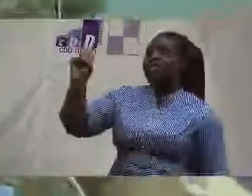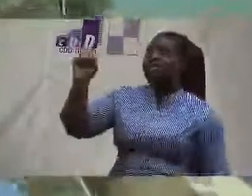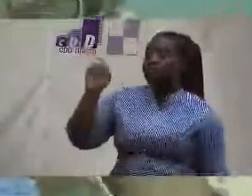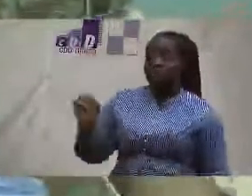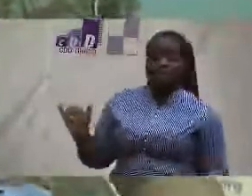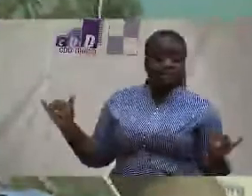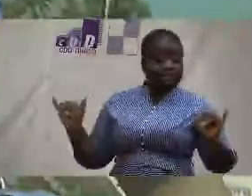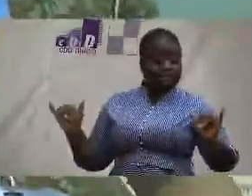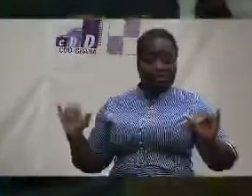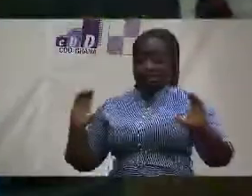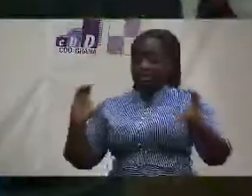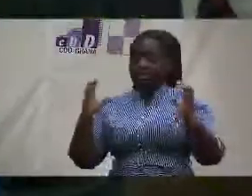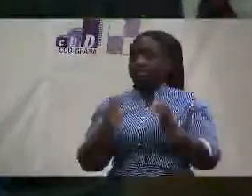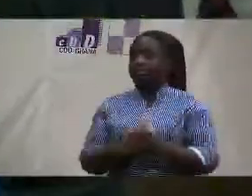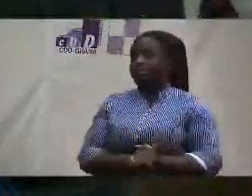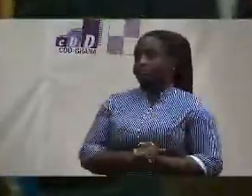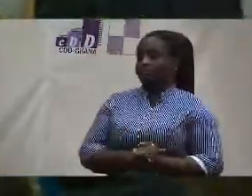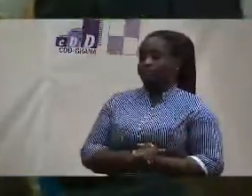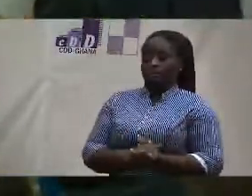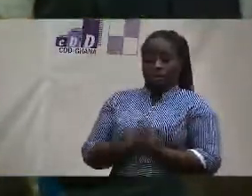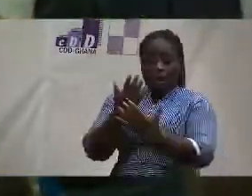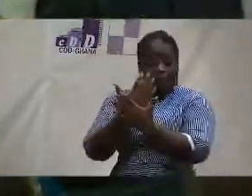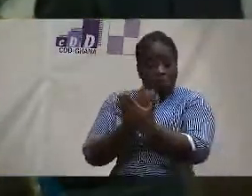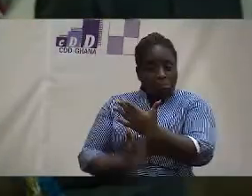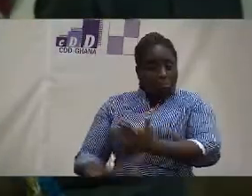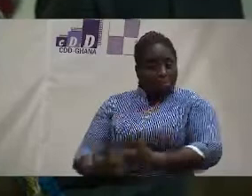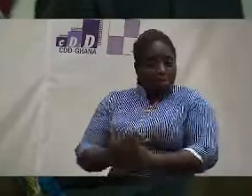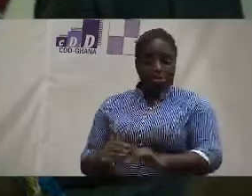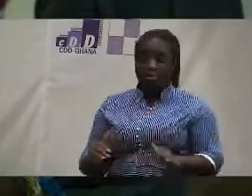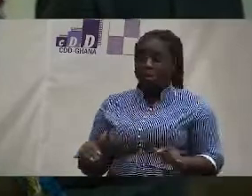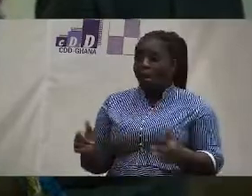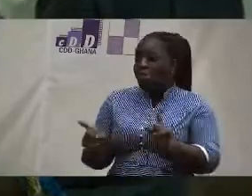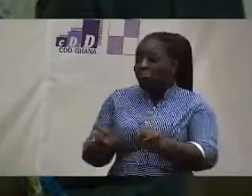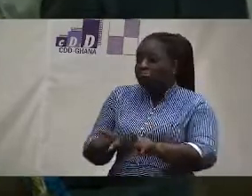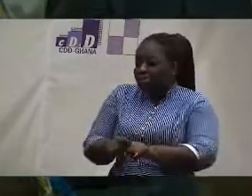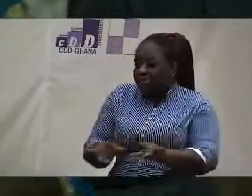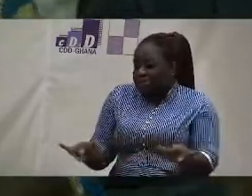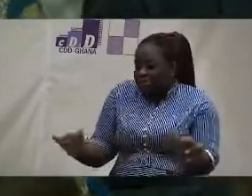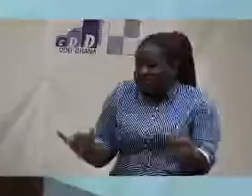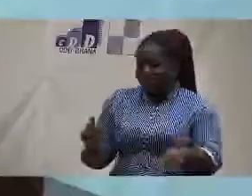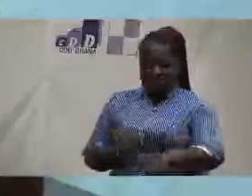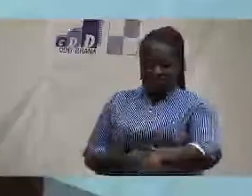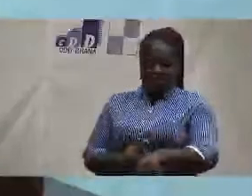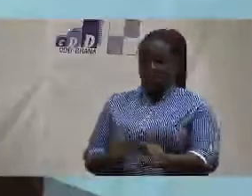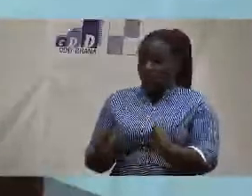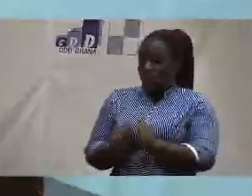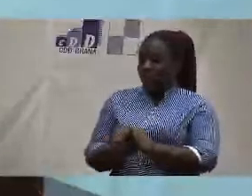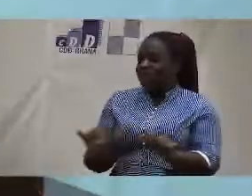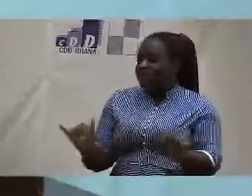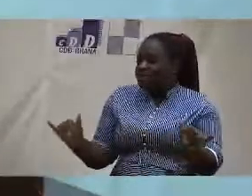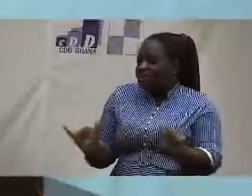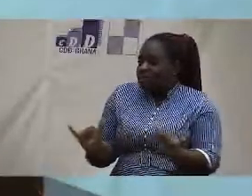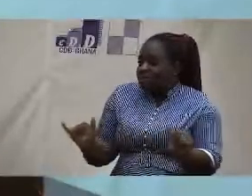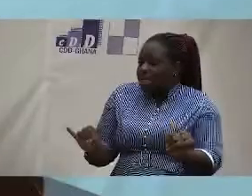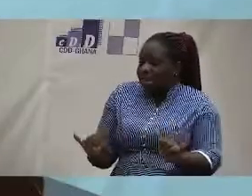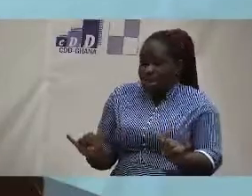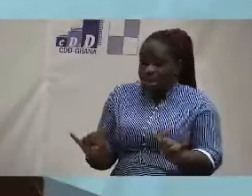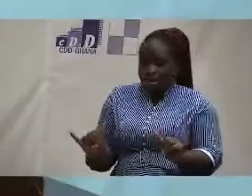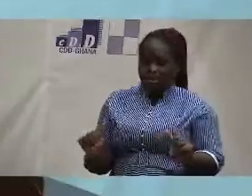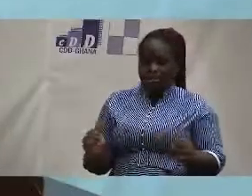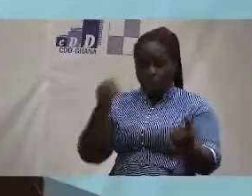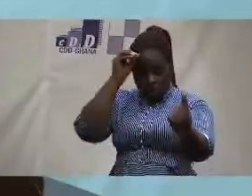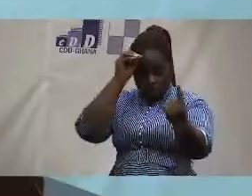same class, born almost the same time, and with the same mission